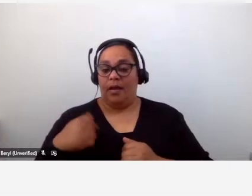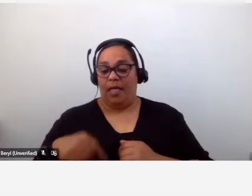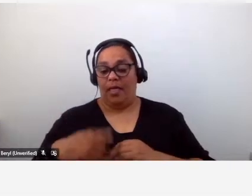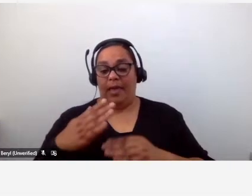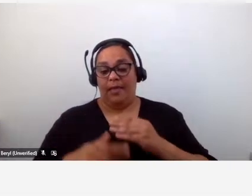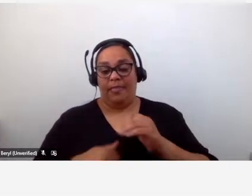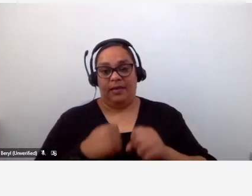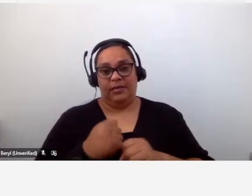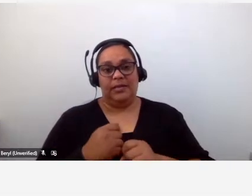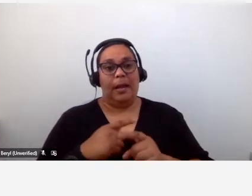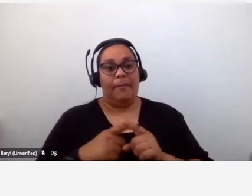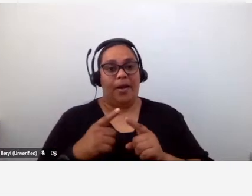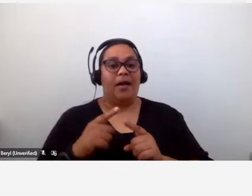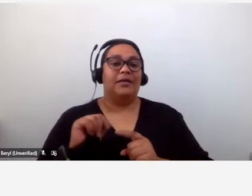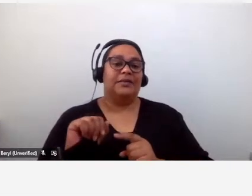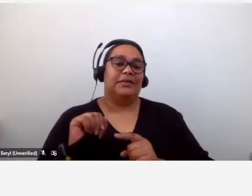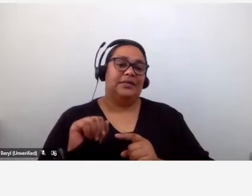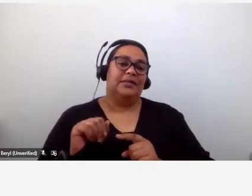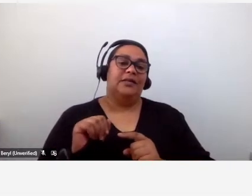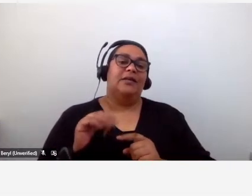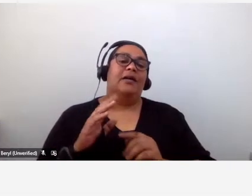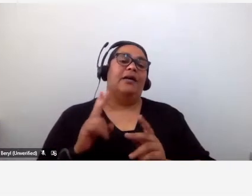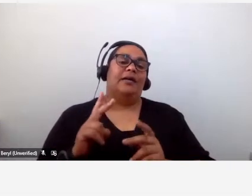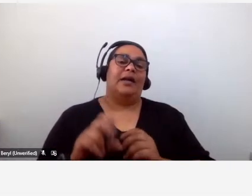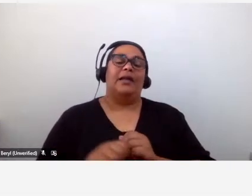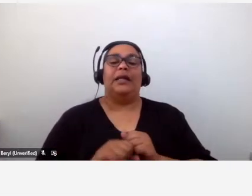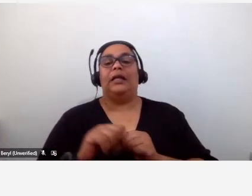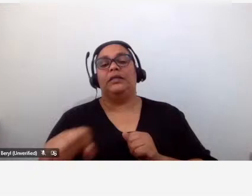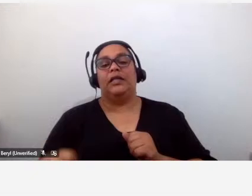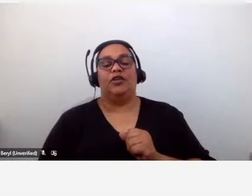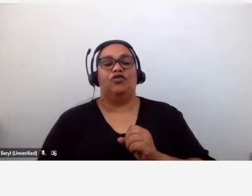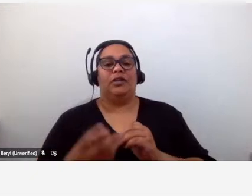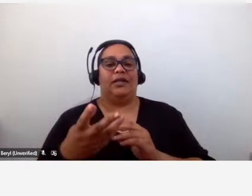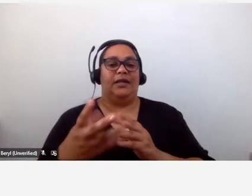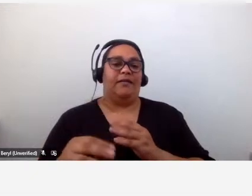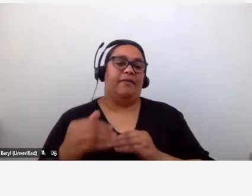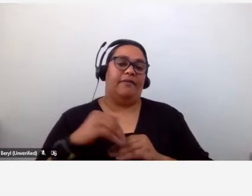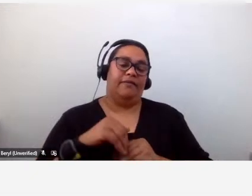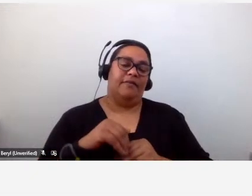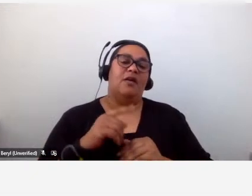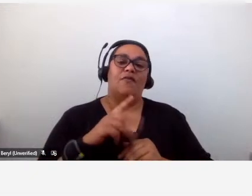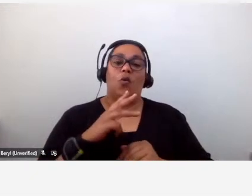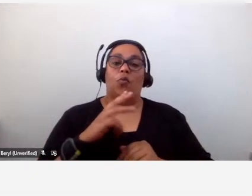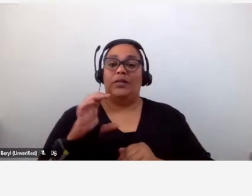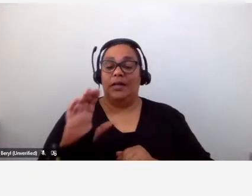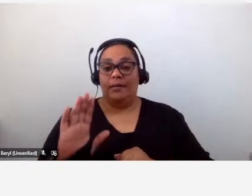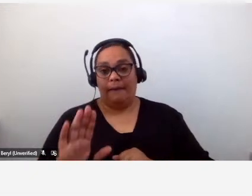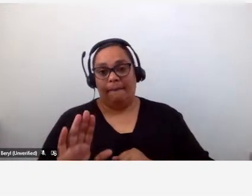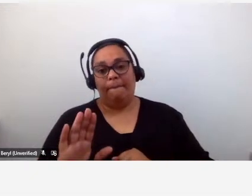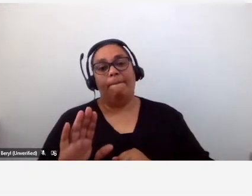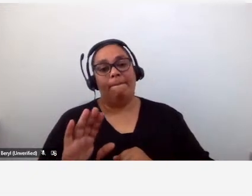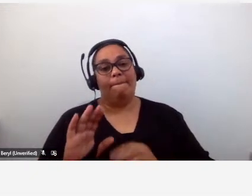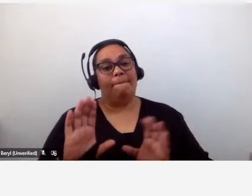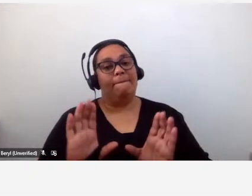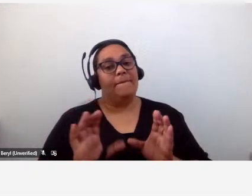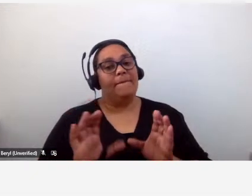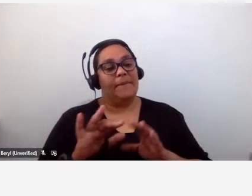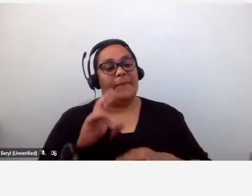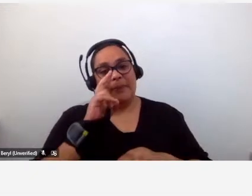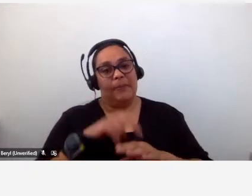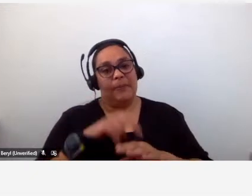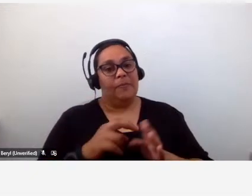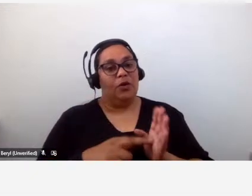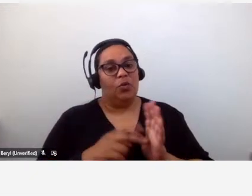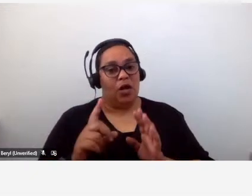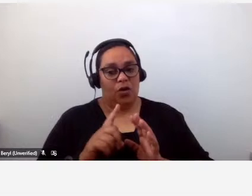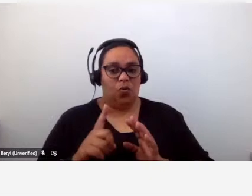but another extension has been given. With respect to Western Cape, the Commission is required